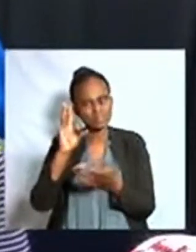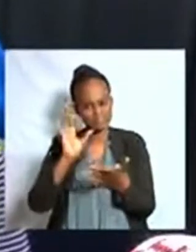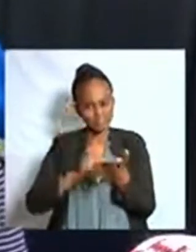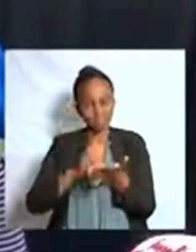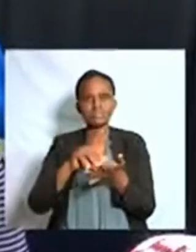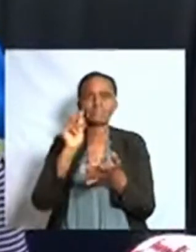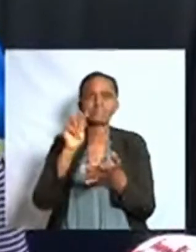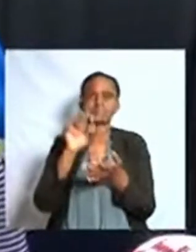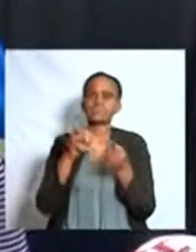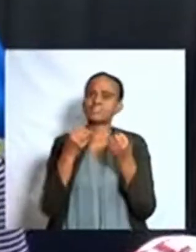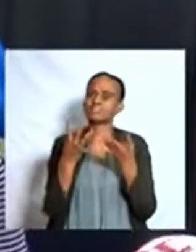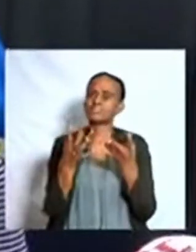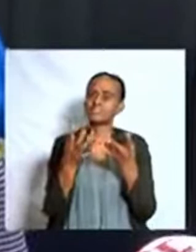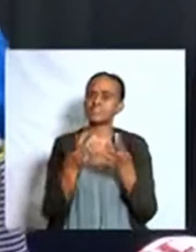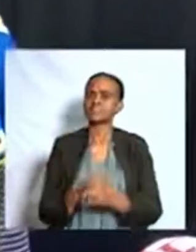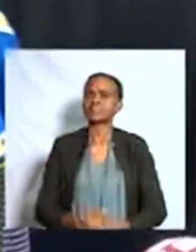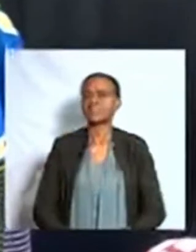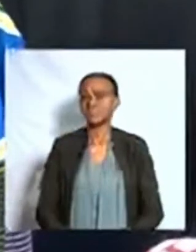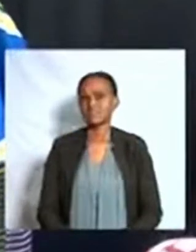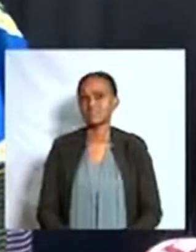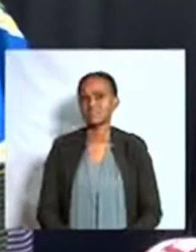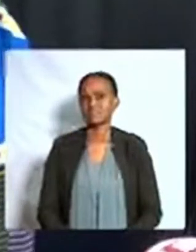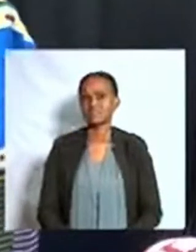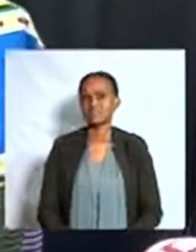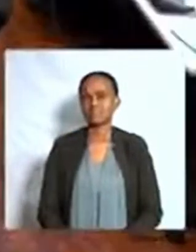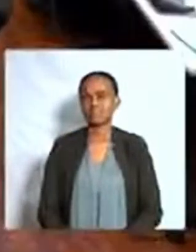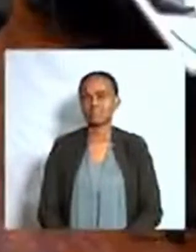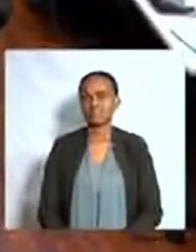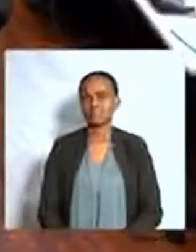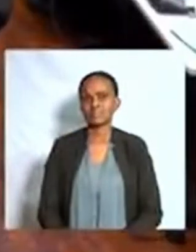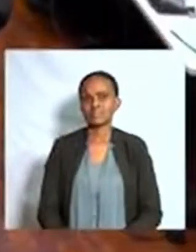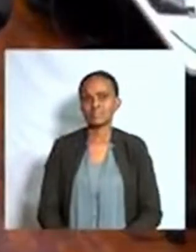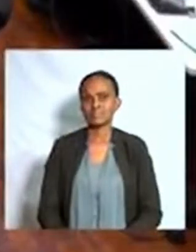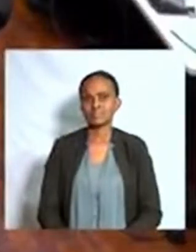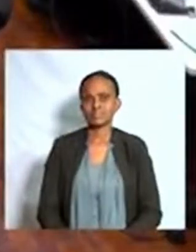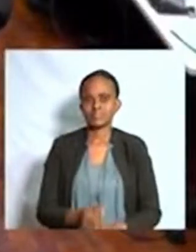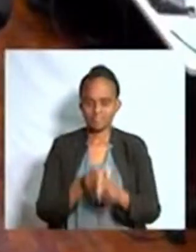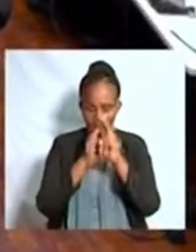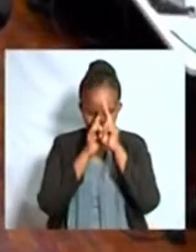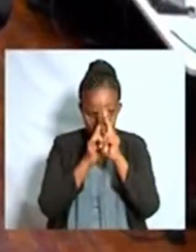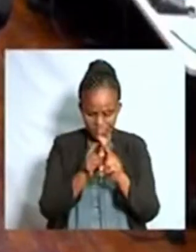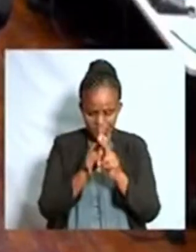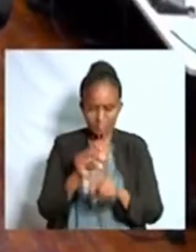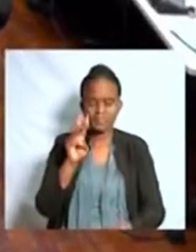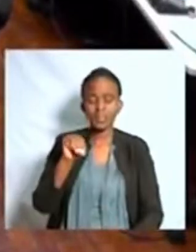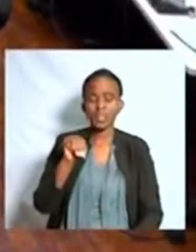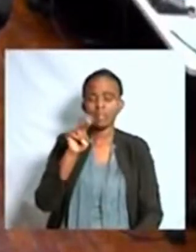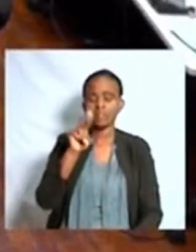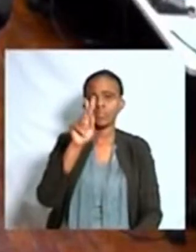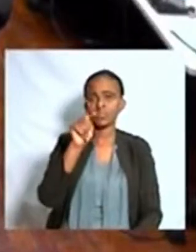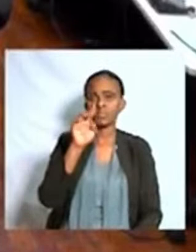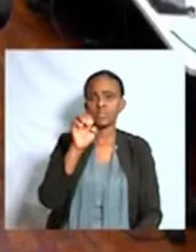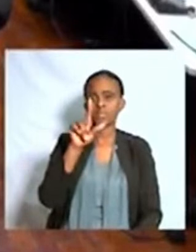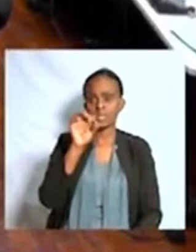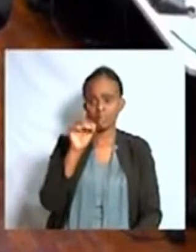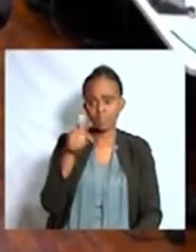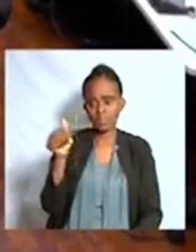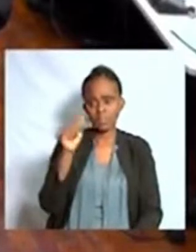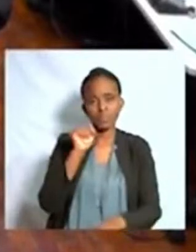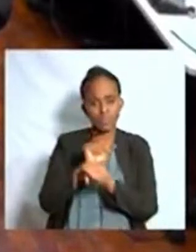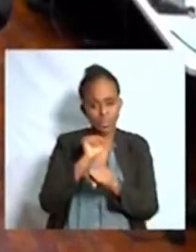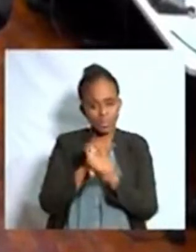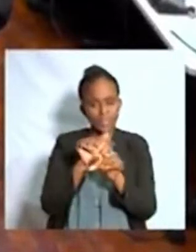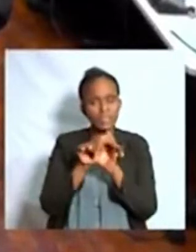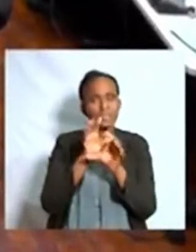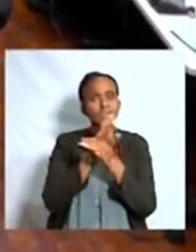67,000 kwacha? All right, a quick one, Honorable Mutero. You've been in Chisari for 4 years.